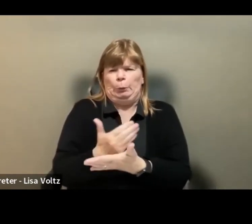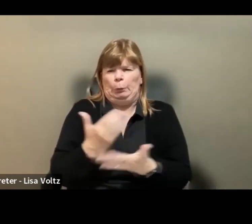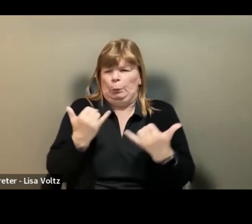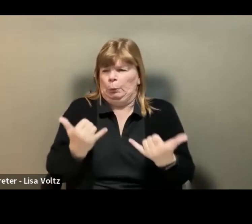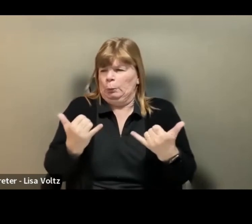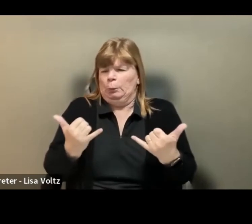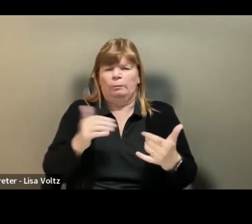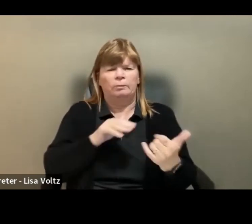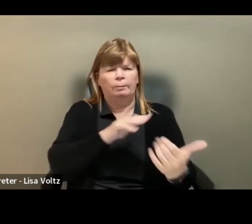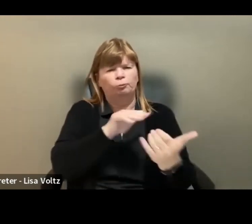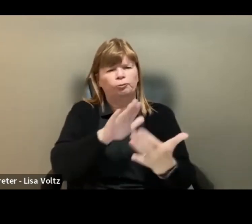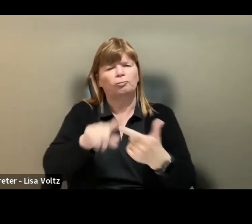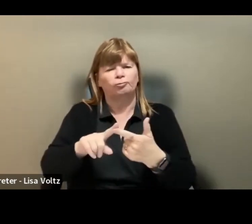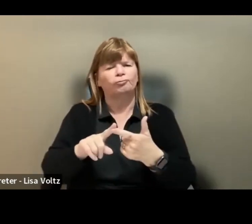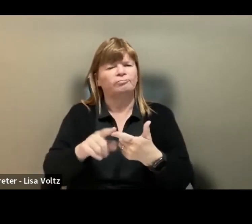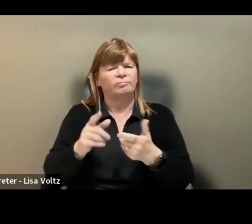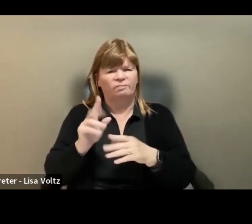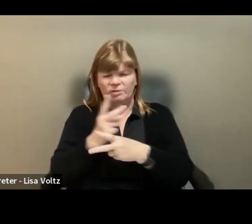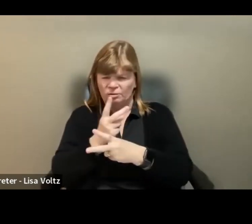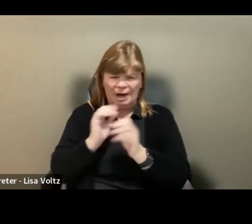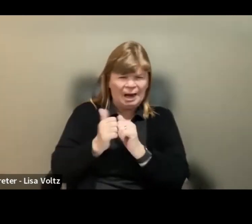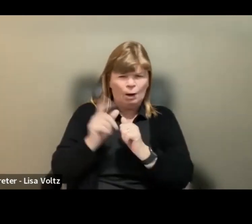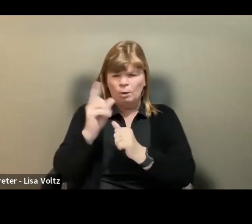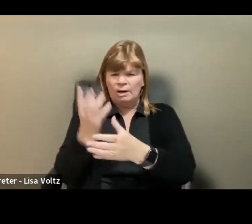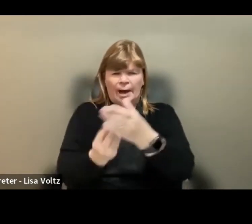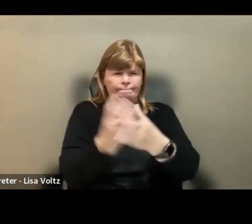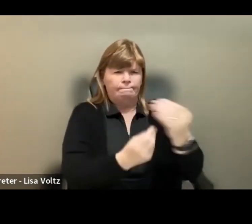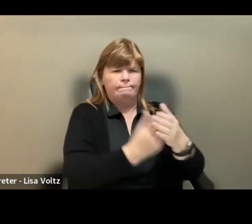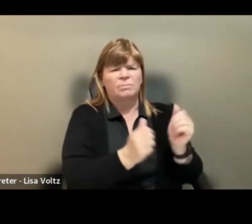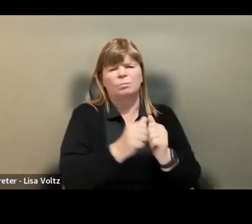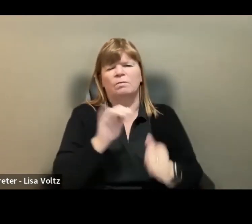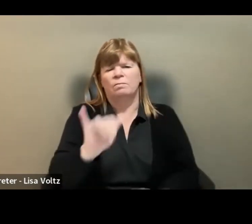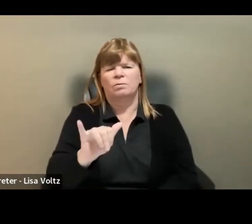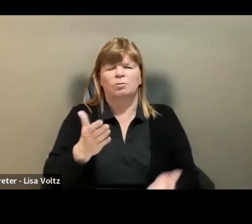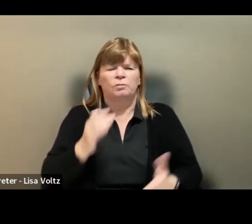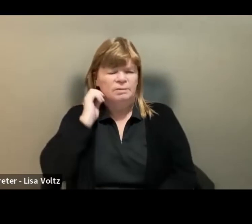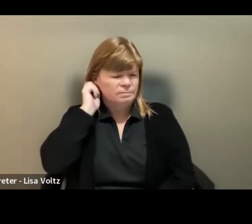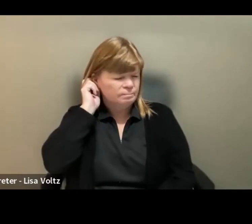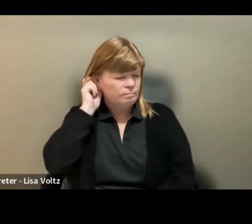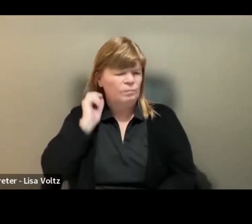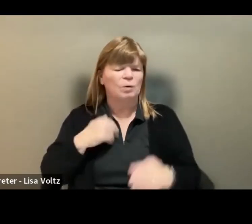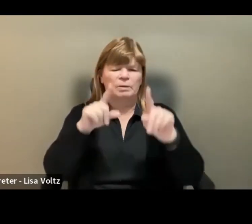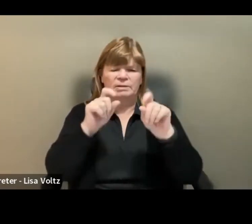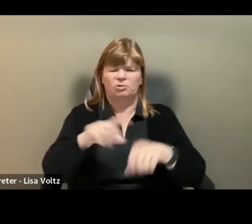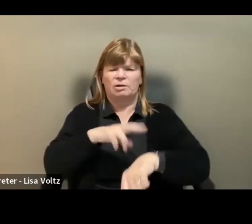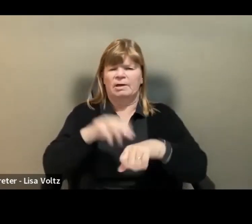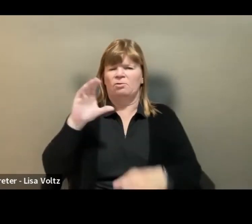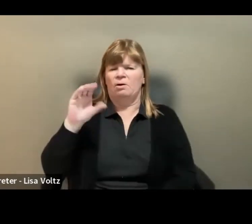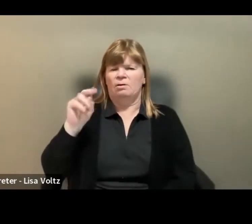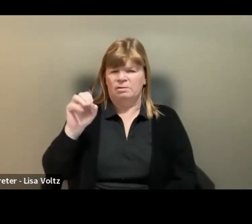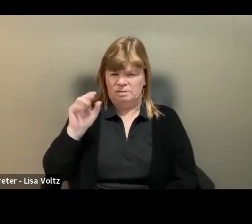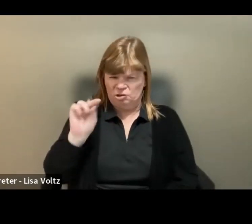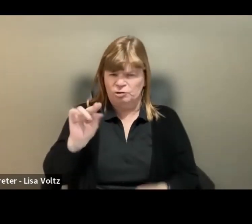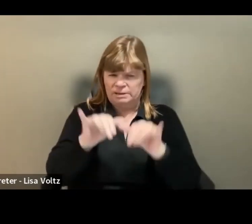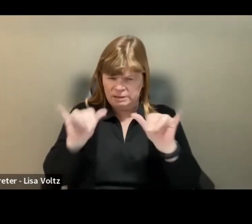methodologies to address the gaps in TBI surveillance. We pilot tested a national concussion surveillance system,